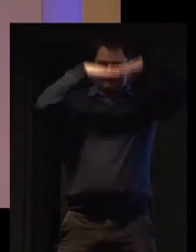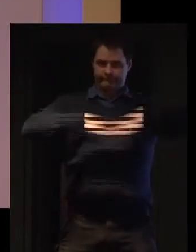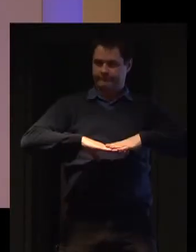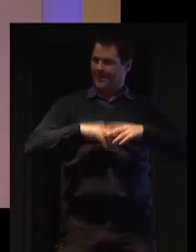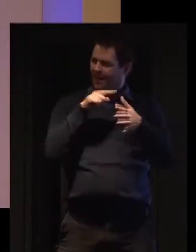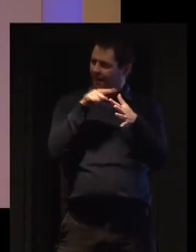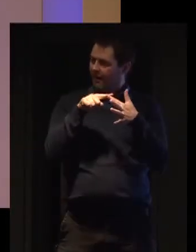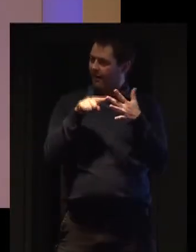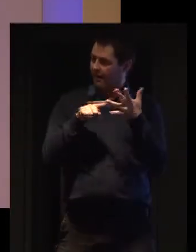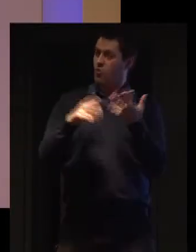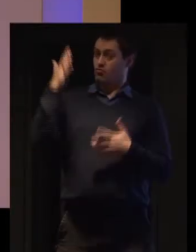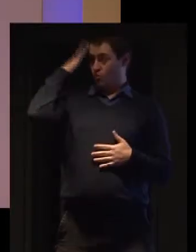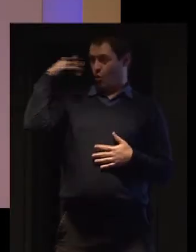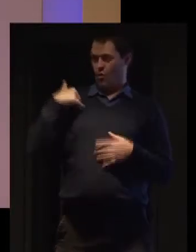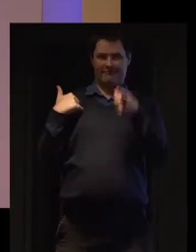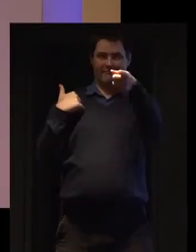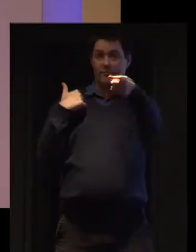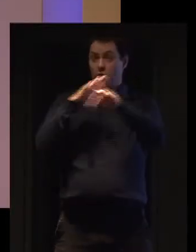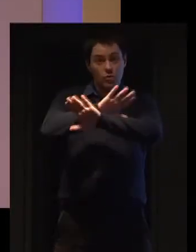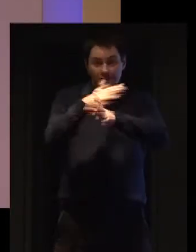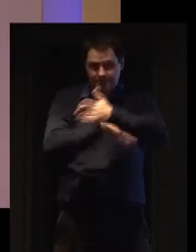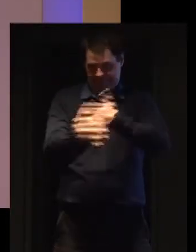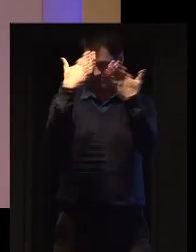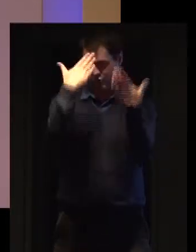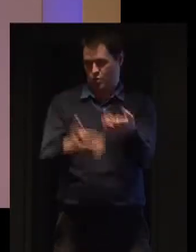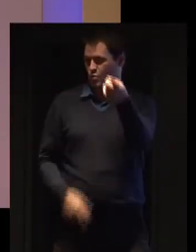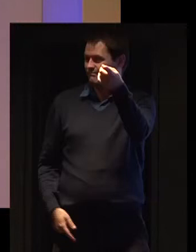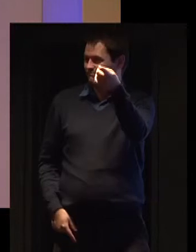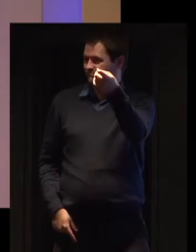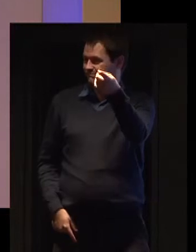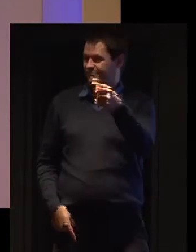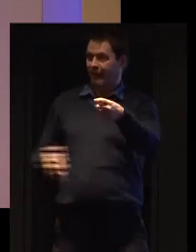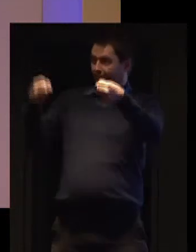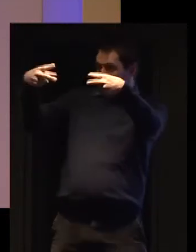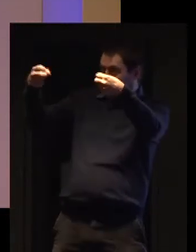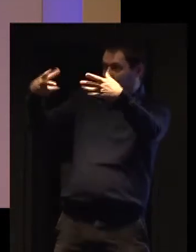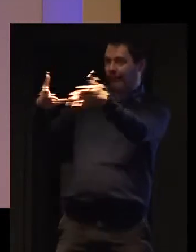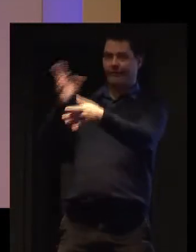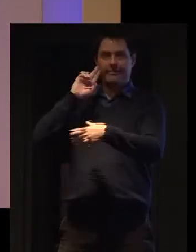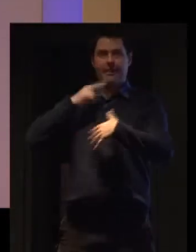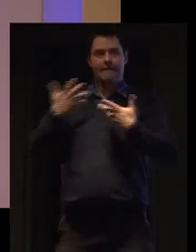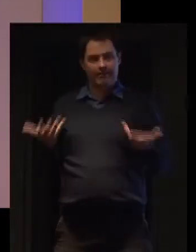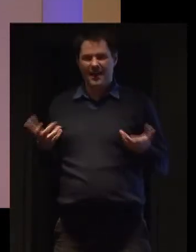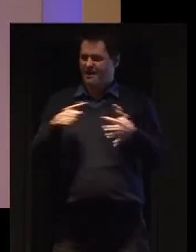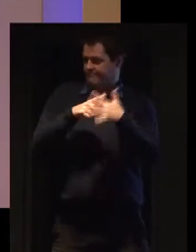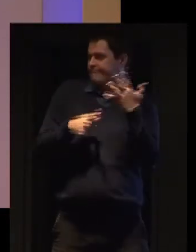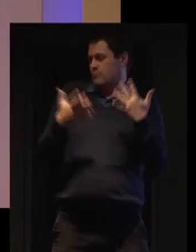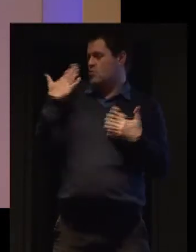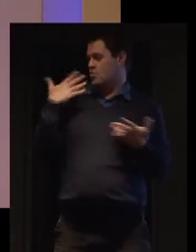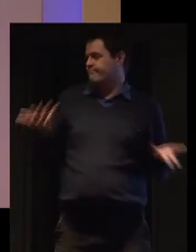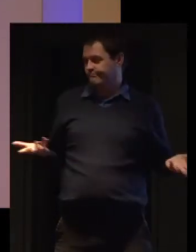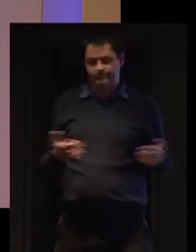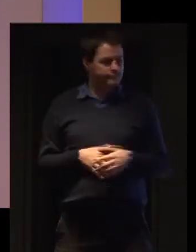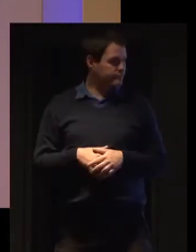So their opinions are certainly the most important ones. We also see improved relationships with a